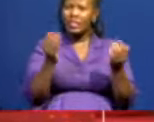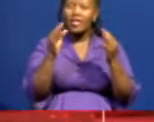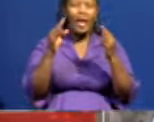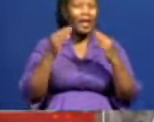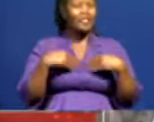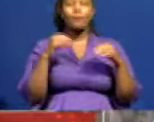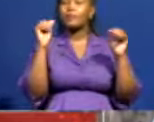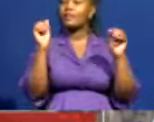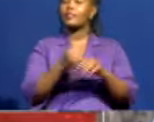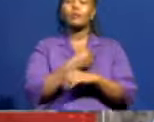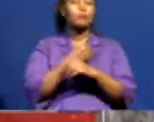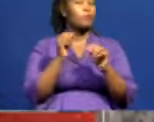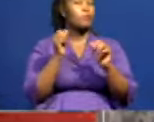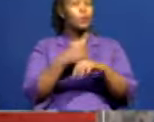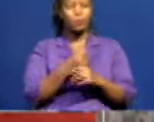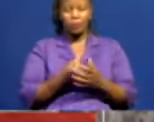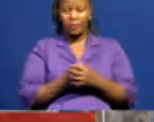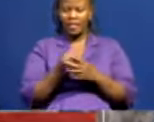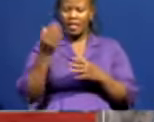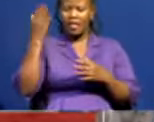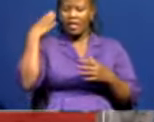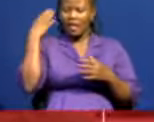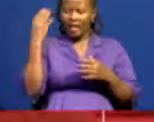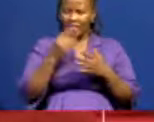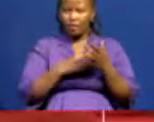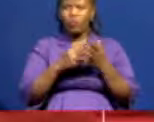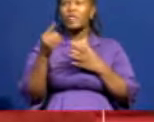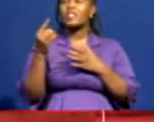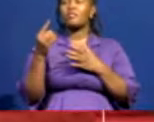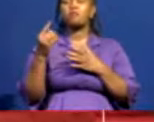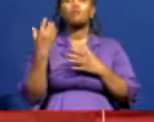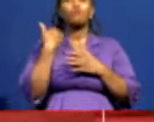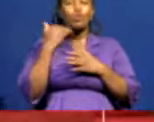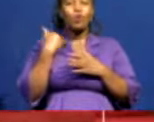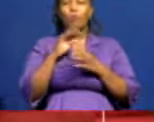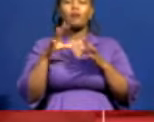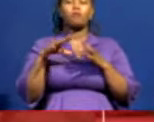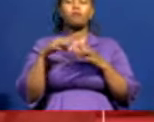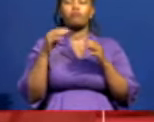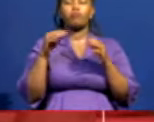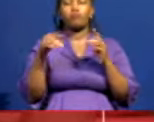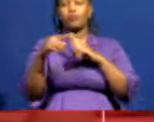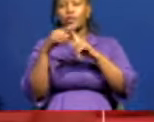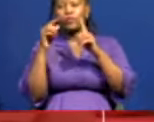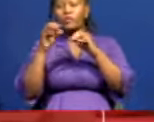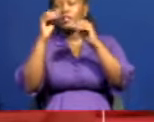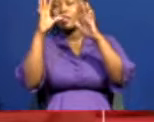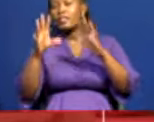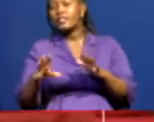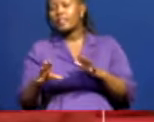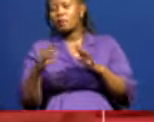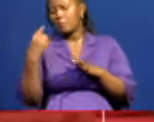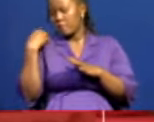kubalika. Wiki iliyopita hapa Baragoi wameua mwalimu. Si amezikwa jana?